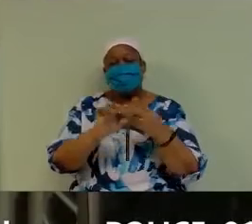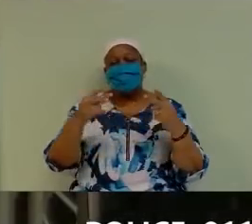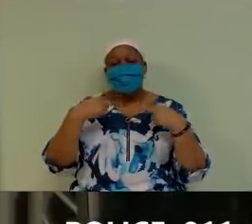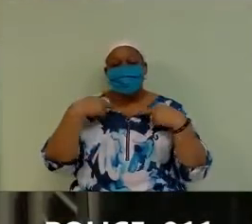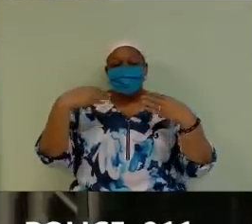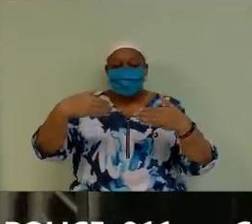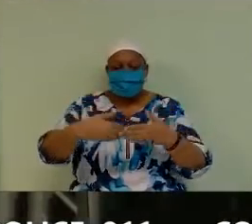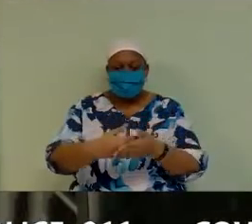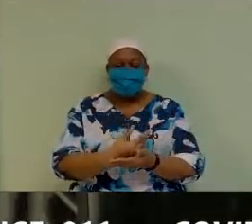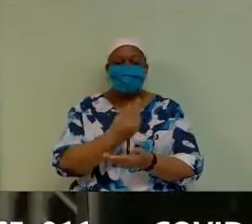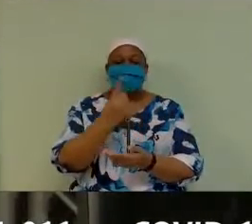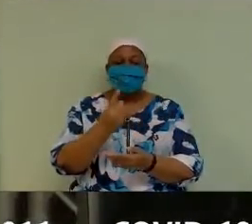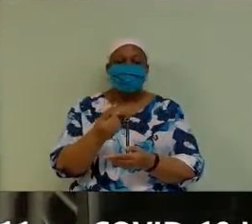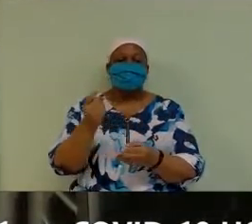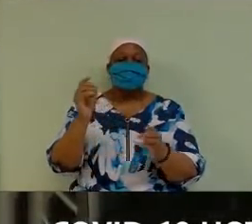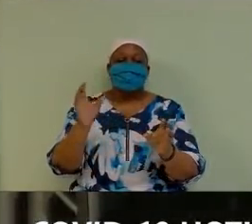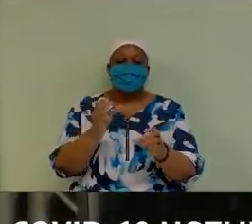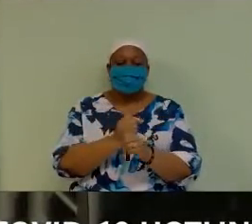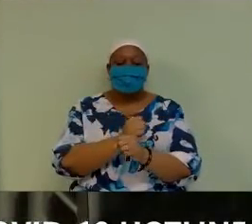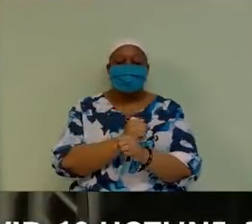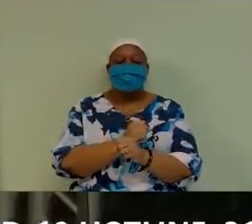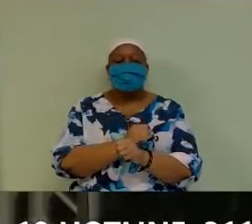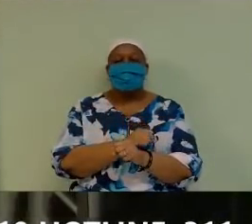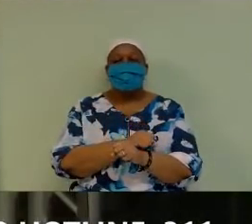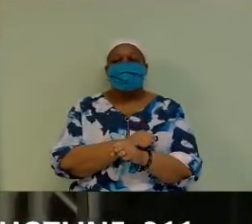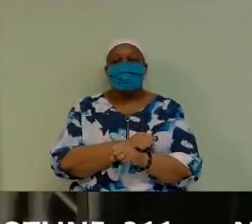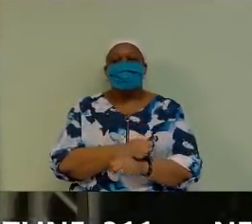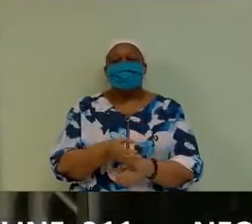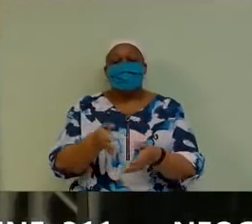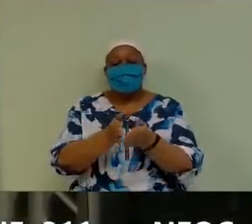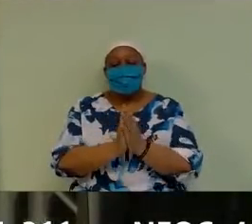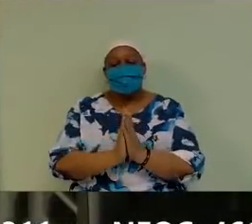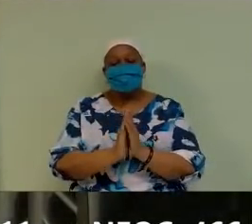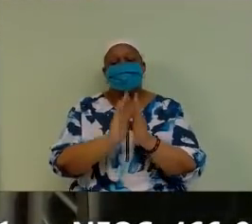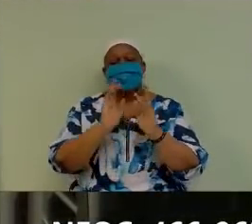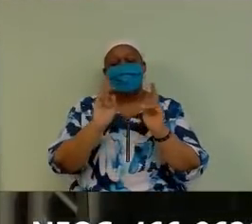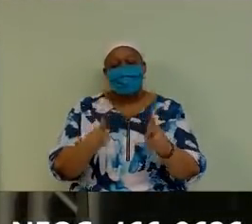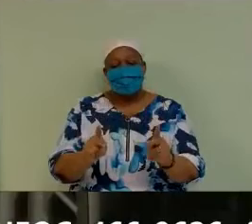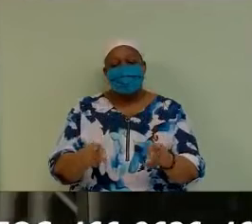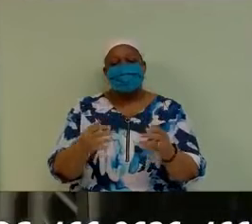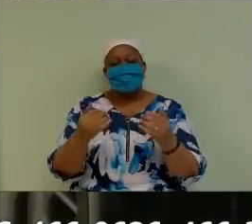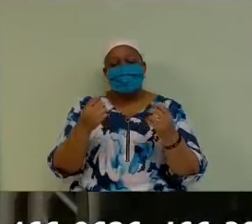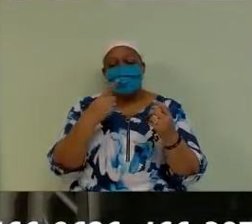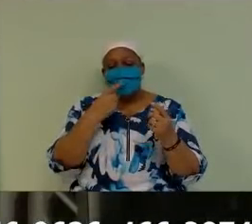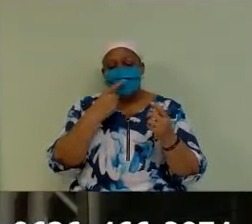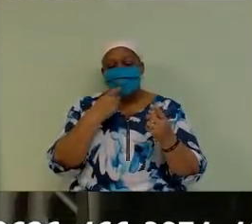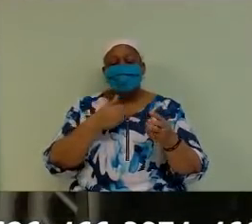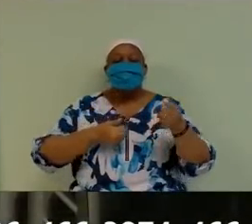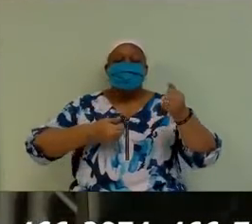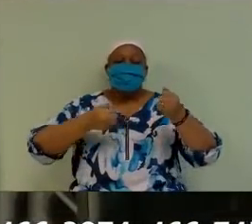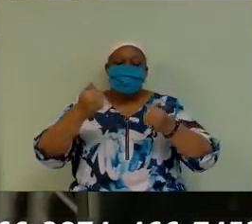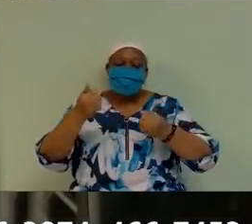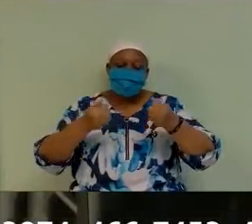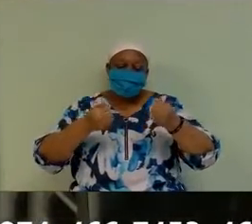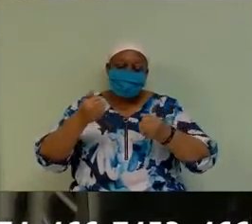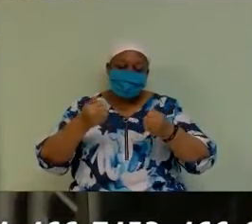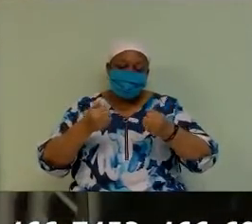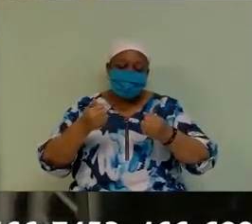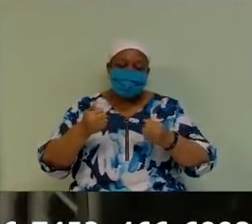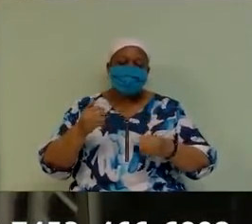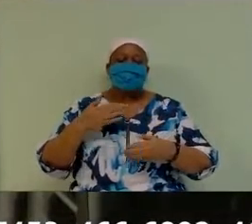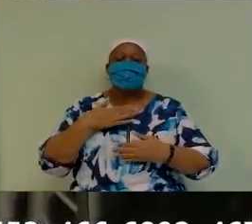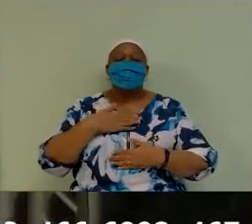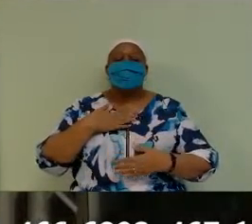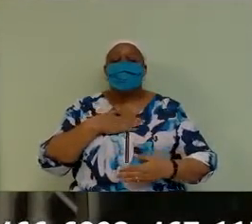I'd like to end my presentations with my usual appeal to motorists to begin to make your way home in sufficient